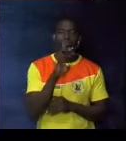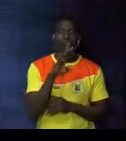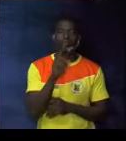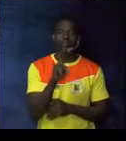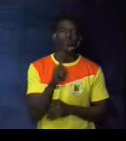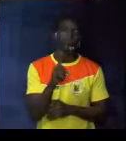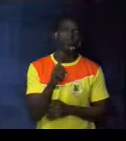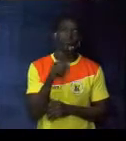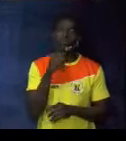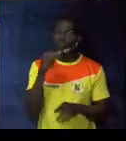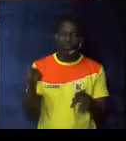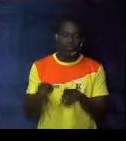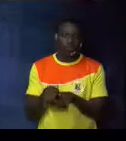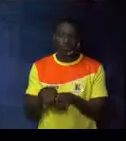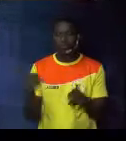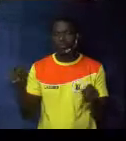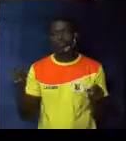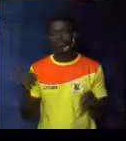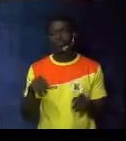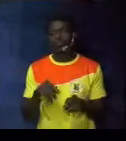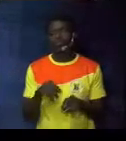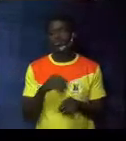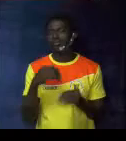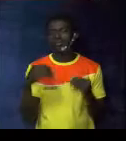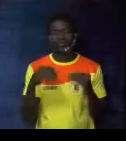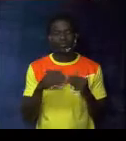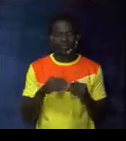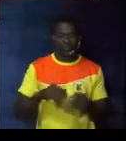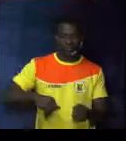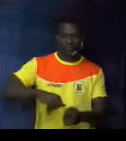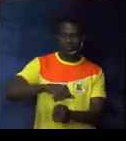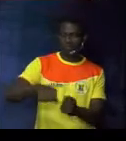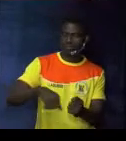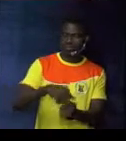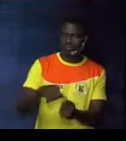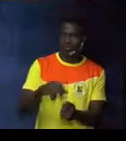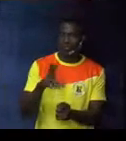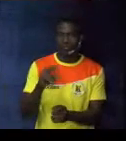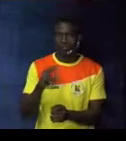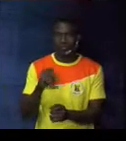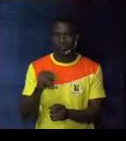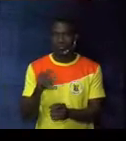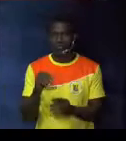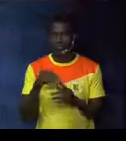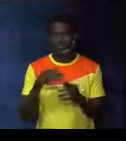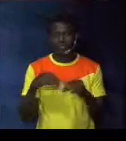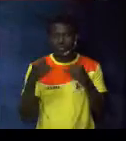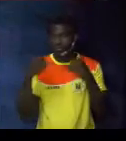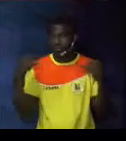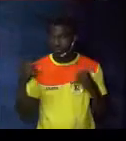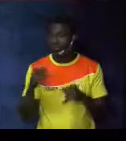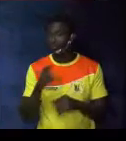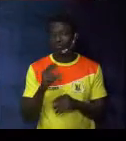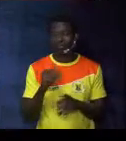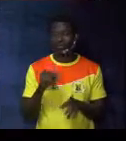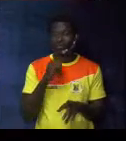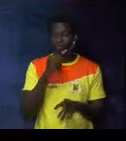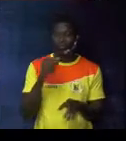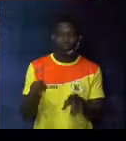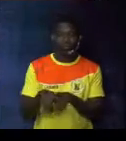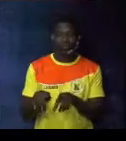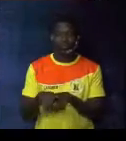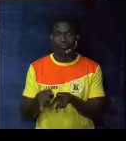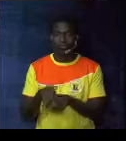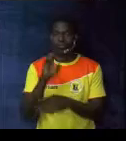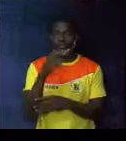C-H-O-R-D. C-H-O-R-D. It is not the same as the cord that you use to tie something or the umbilical cord. That one is C-O-R-D. The